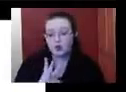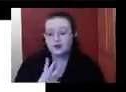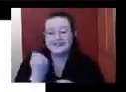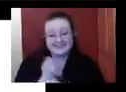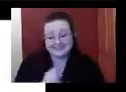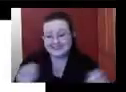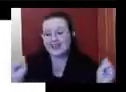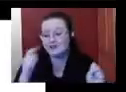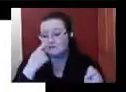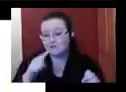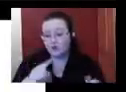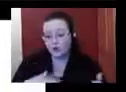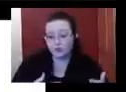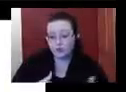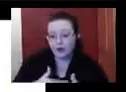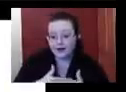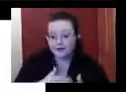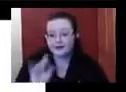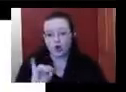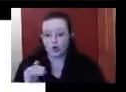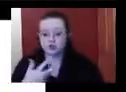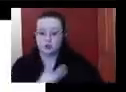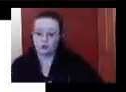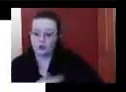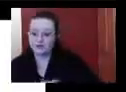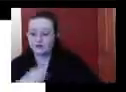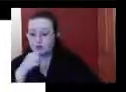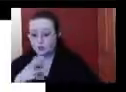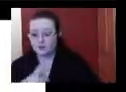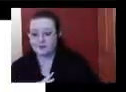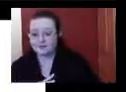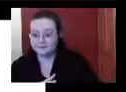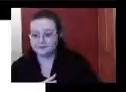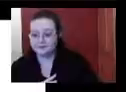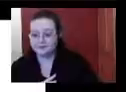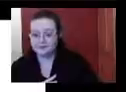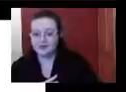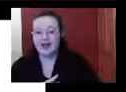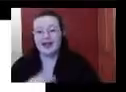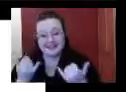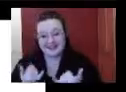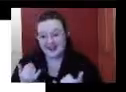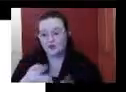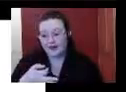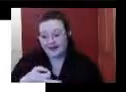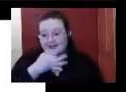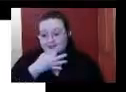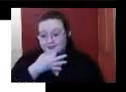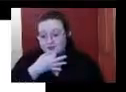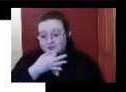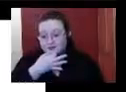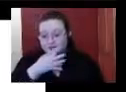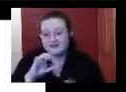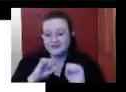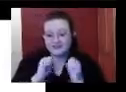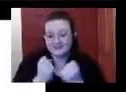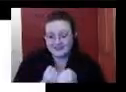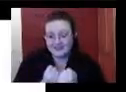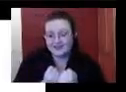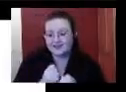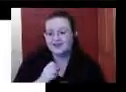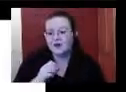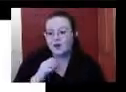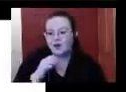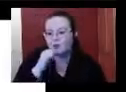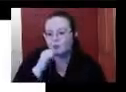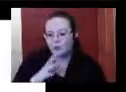in pregnant and breastfeeding women. In fact, leading experts like the Society of Obstetricians and Gynecologists